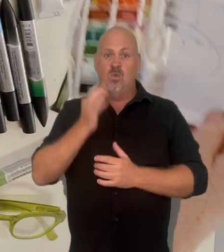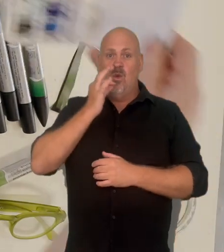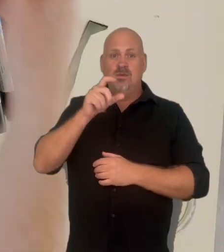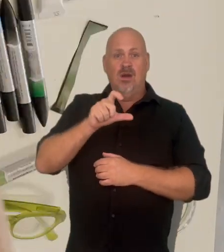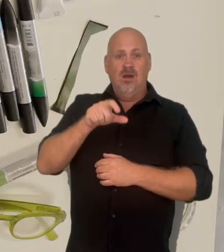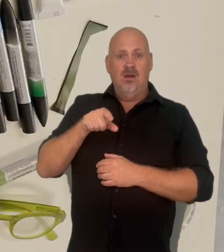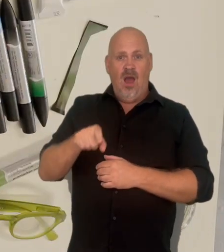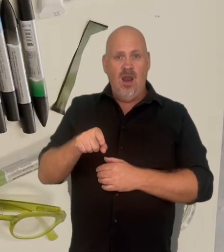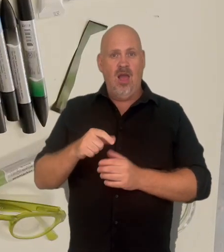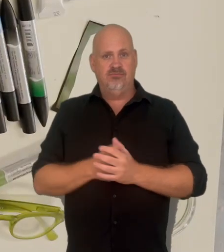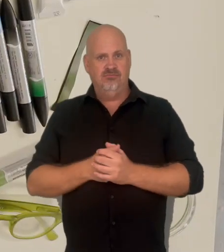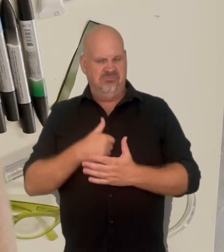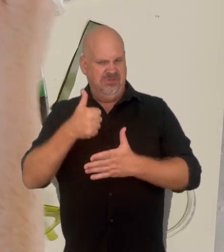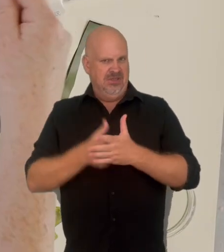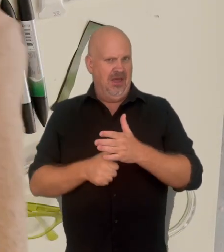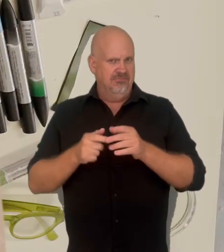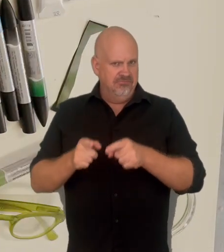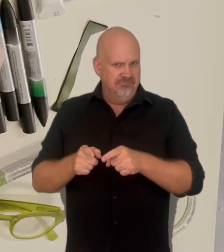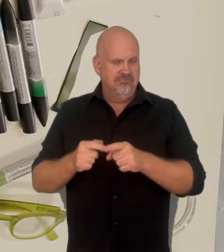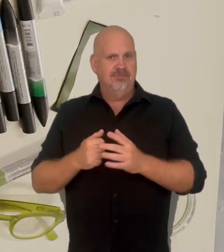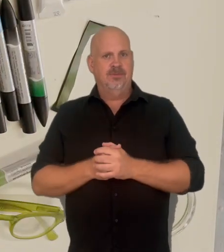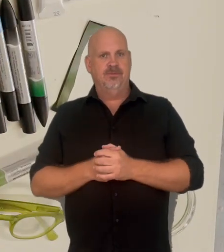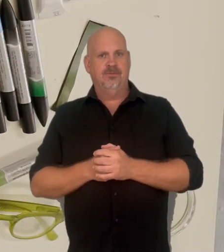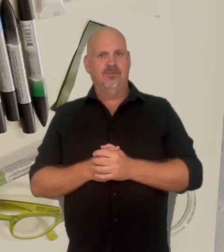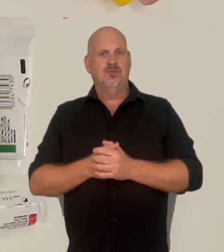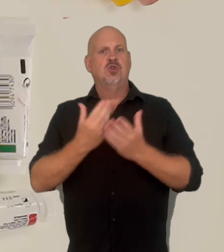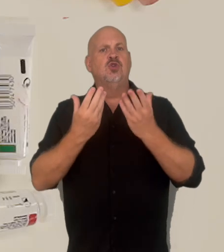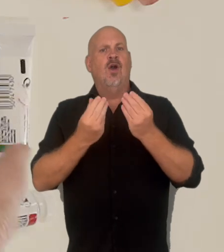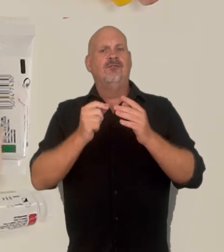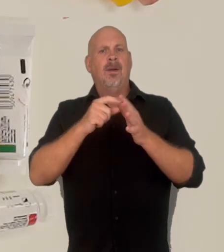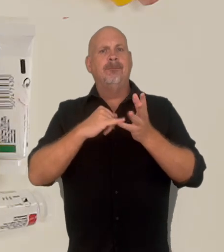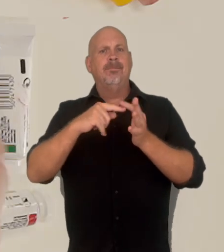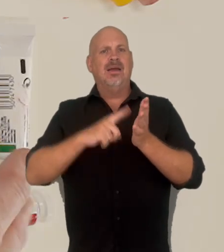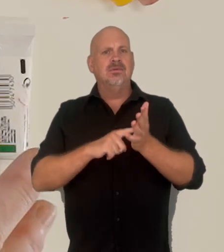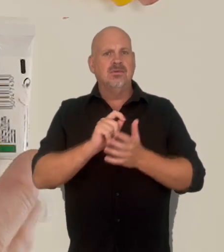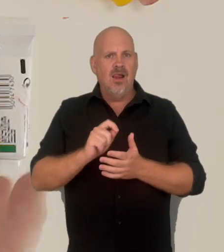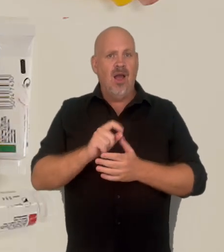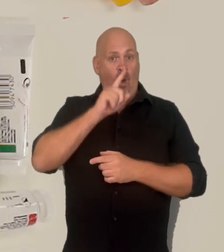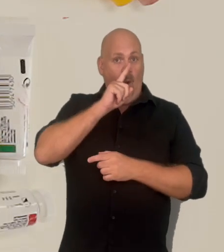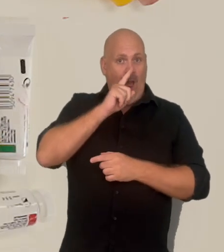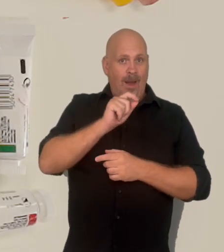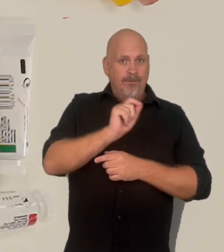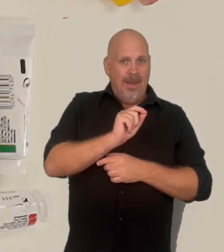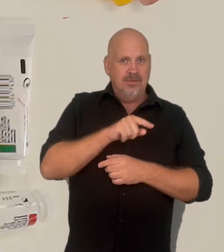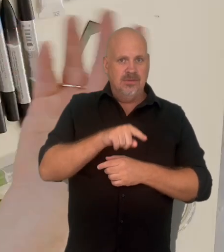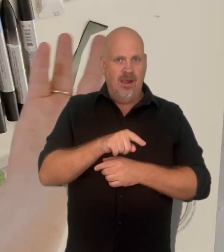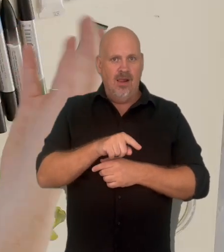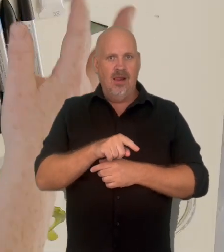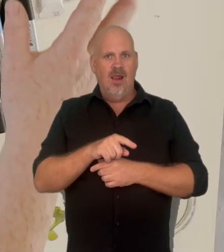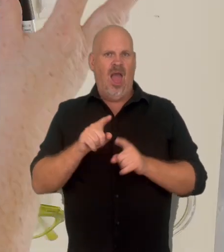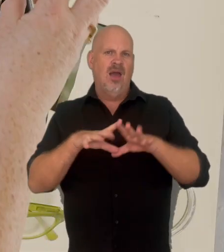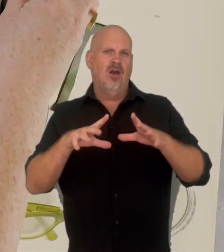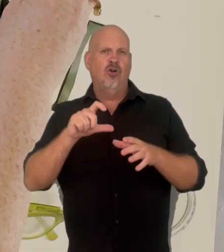here that we're going to start with, and some soft pastels. Then we have oil pastels, which are like crayons. You